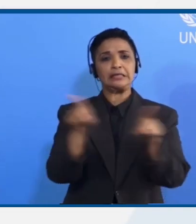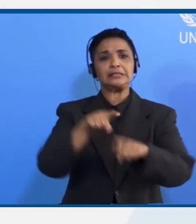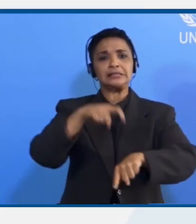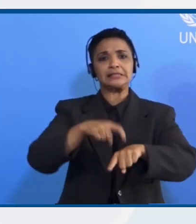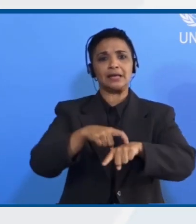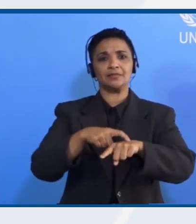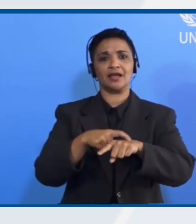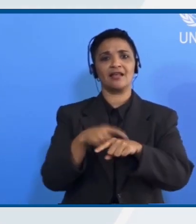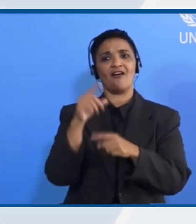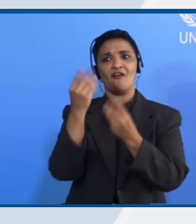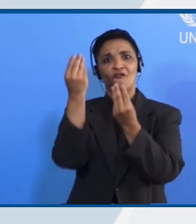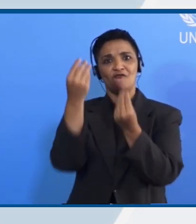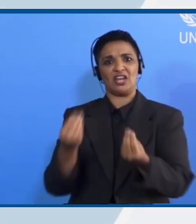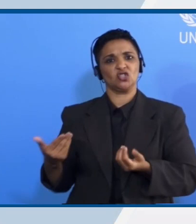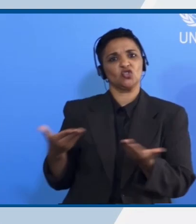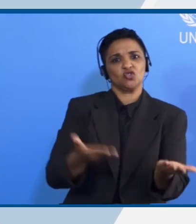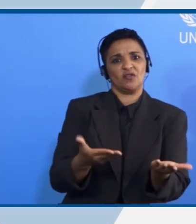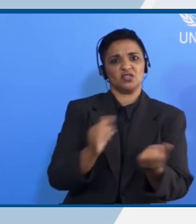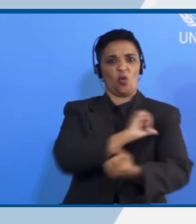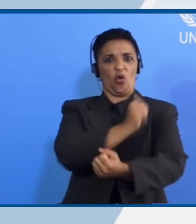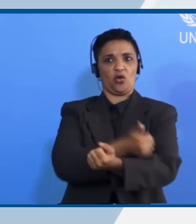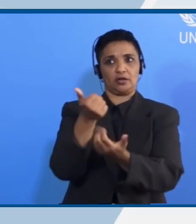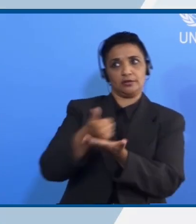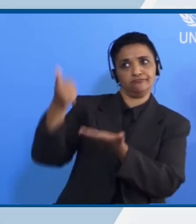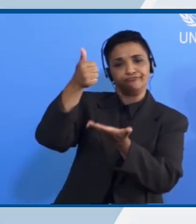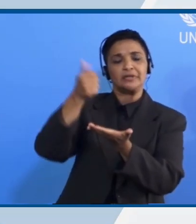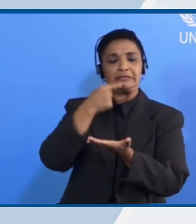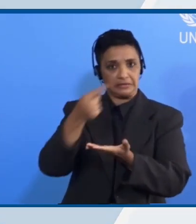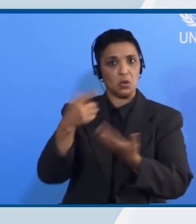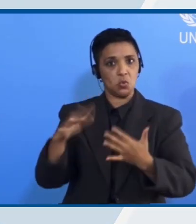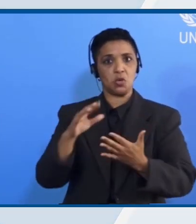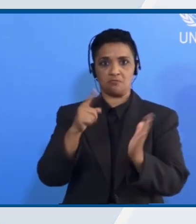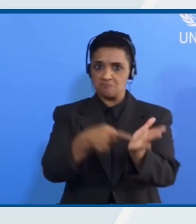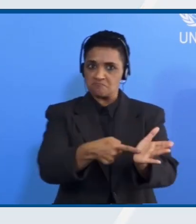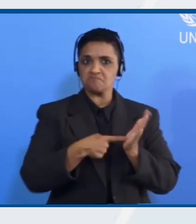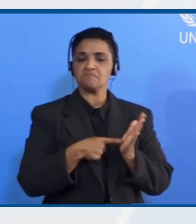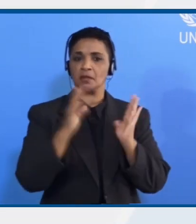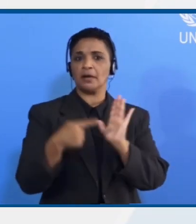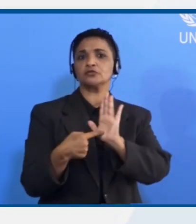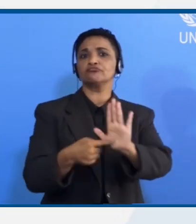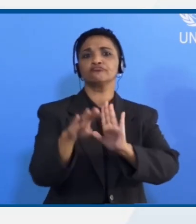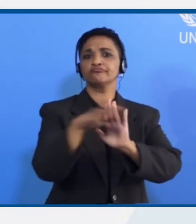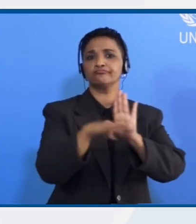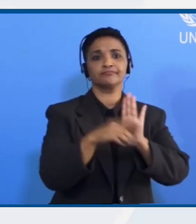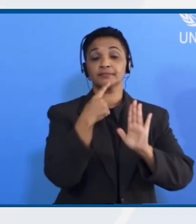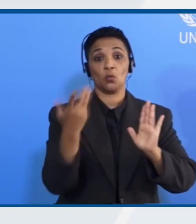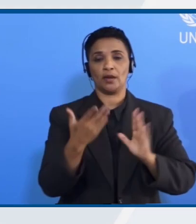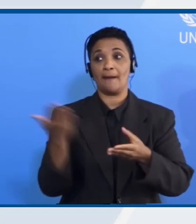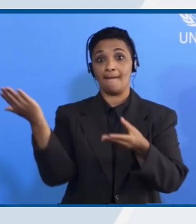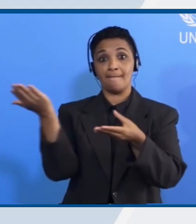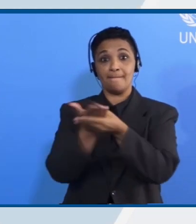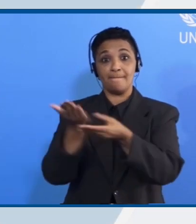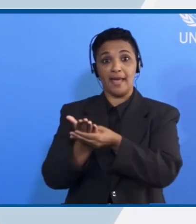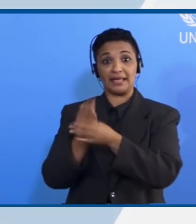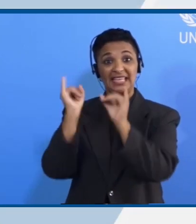Services Authority issued a regulation on sustainable finance that required the banking sector and